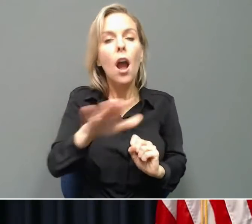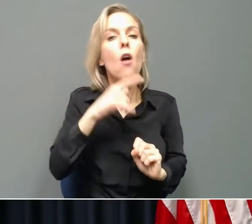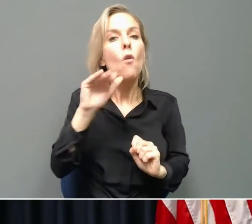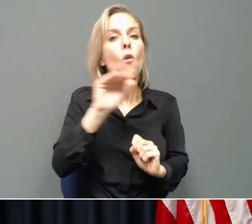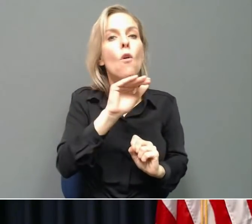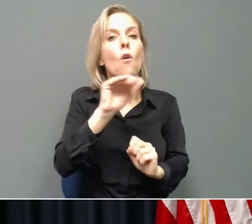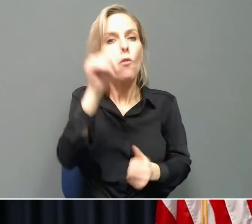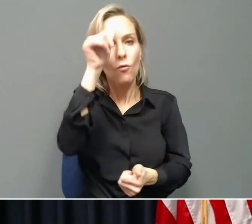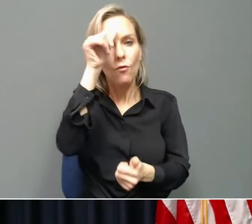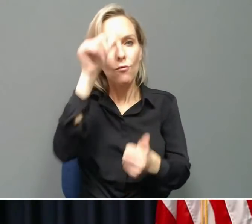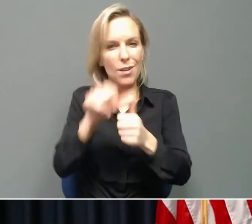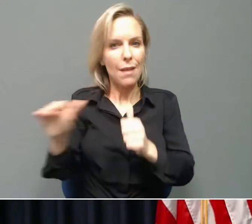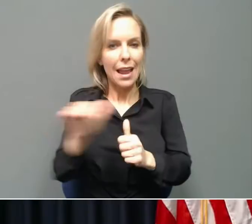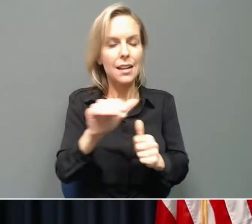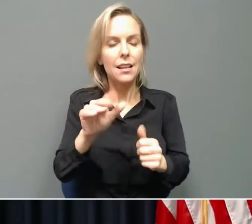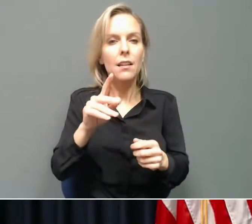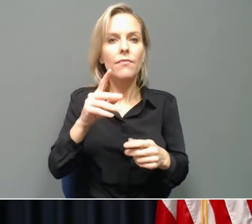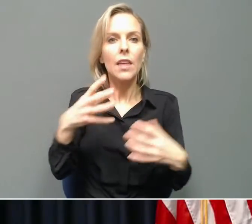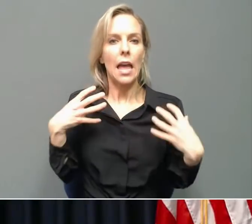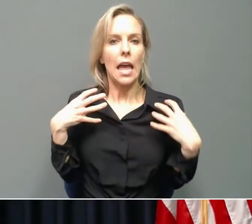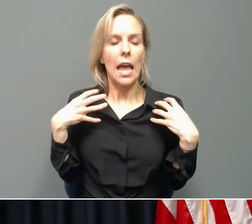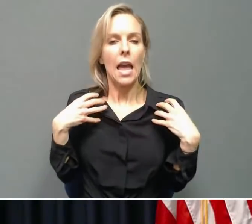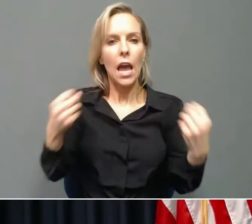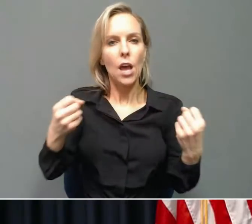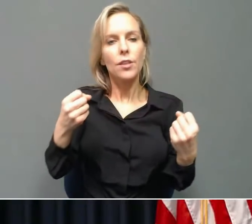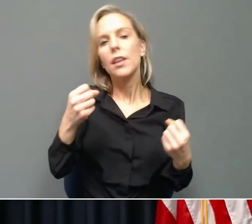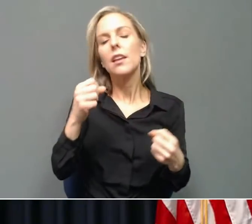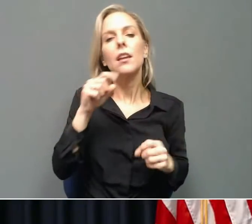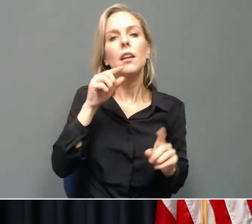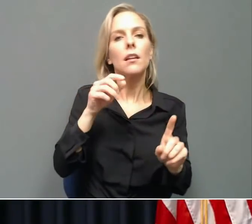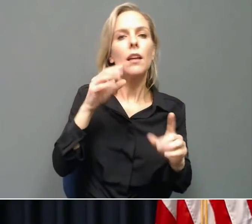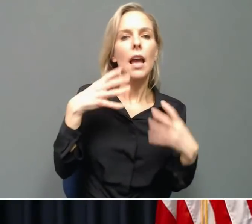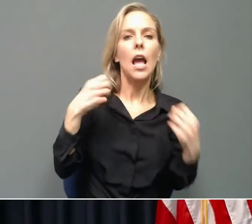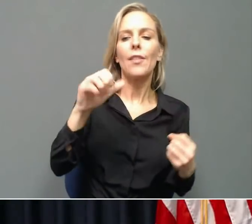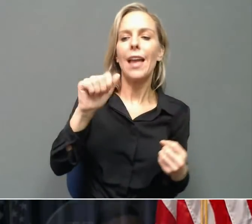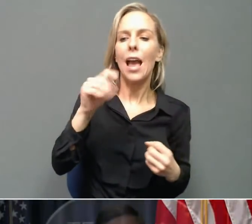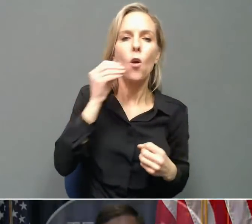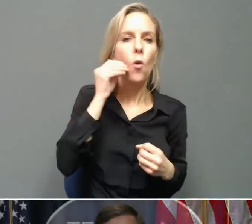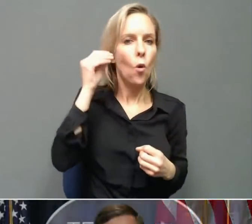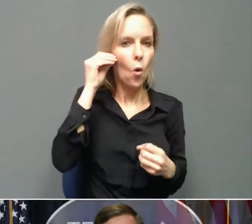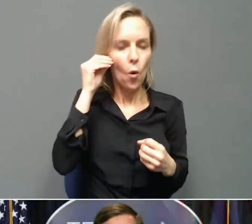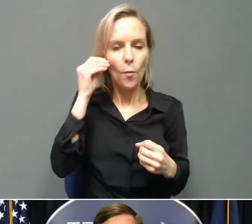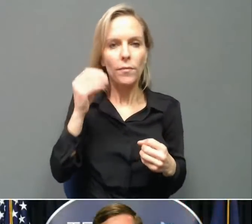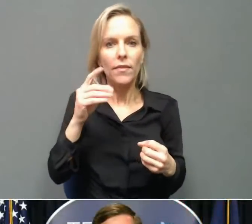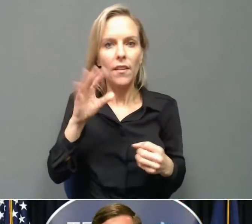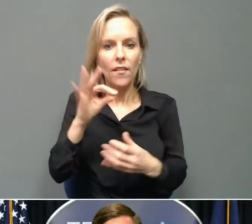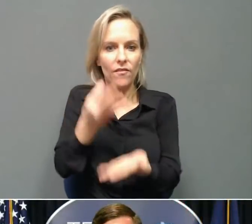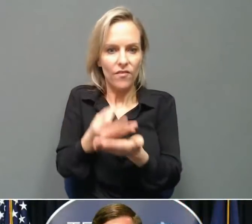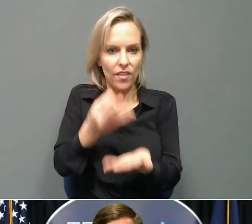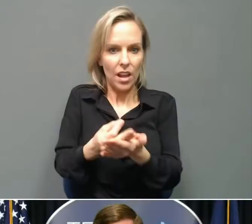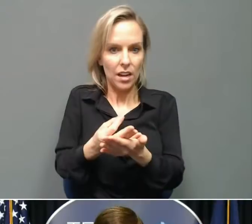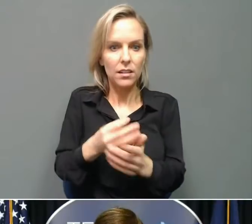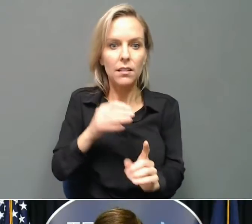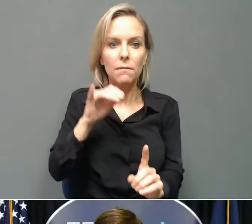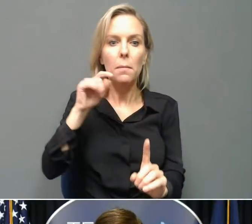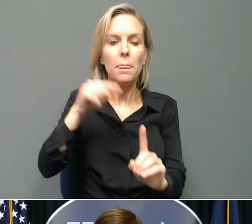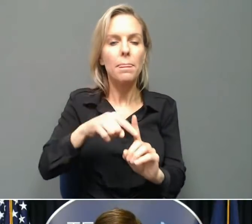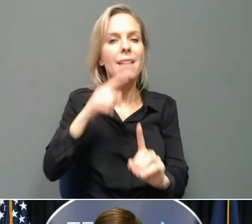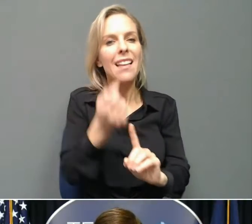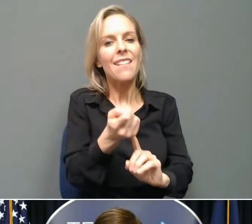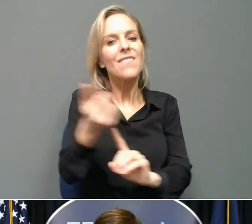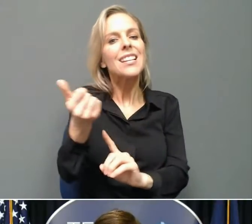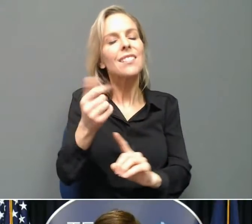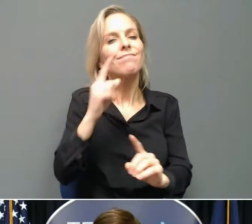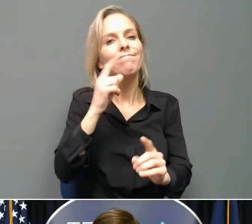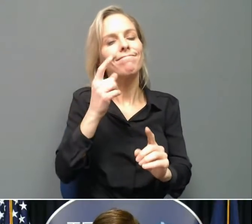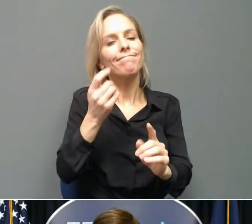Healthy at Home Eviction Relief Fund. This is a $297 million in coronavirus relief funds that